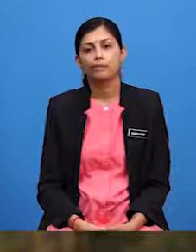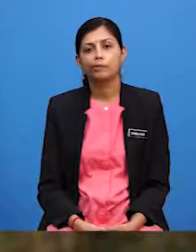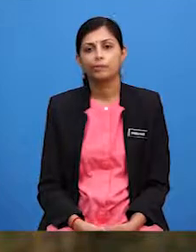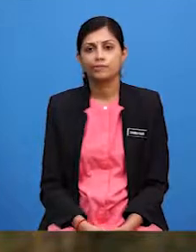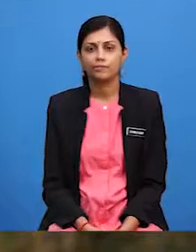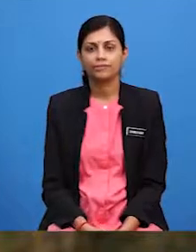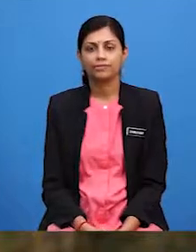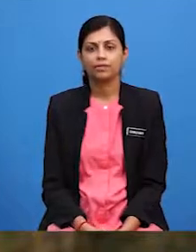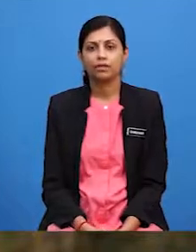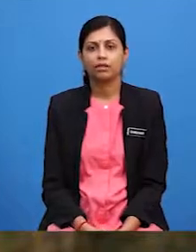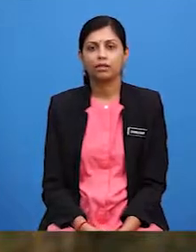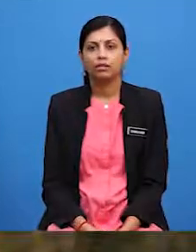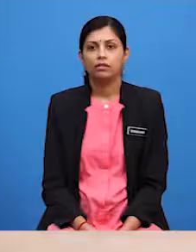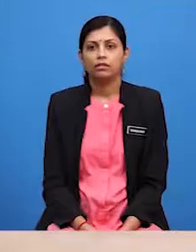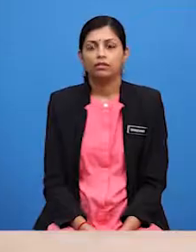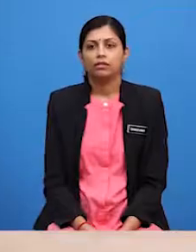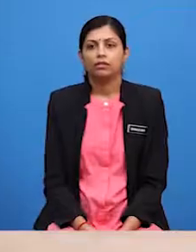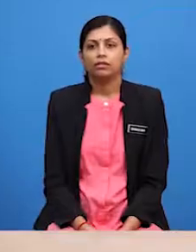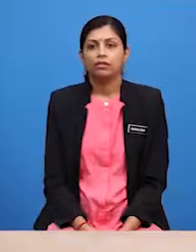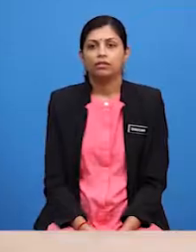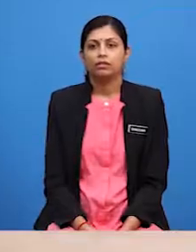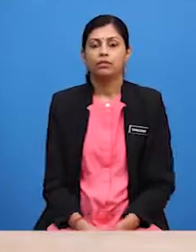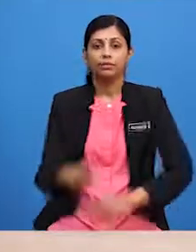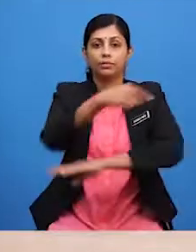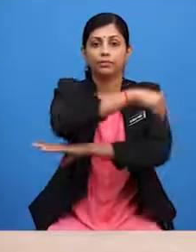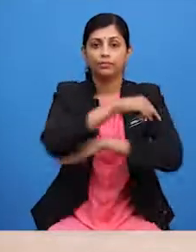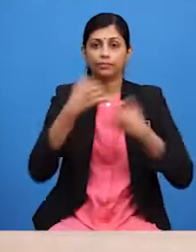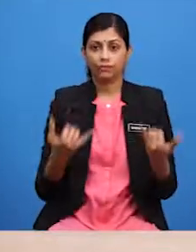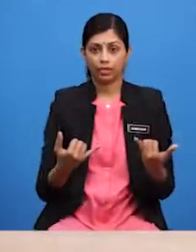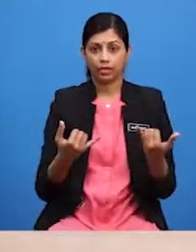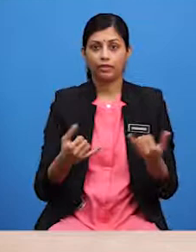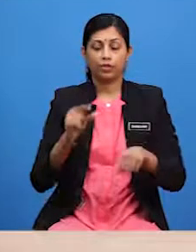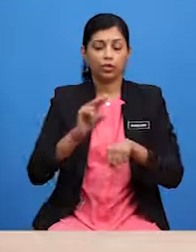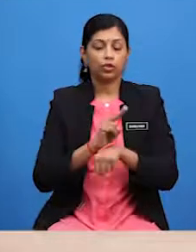Today, we are going to use the reading strategies below.